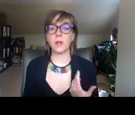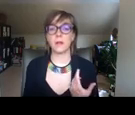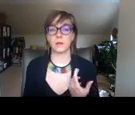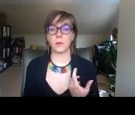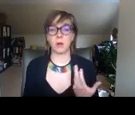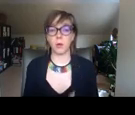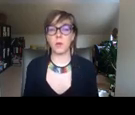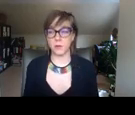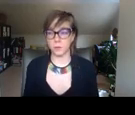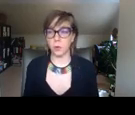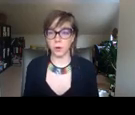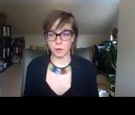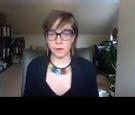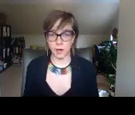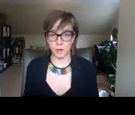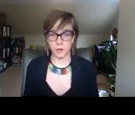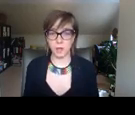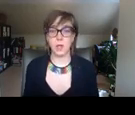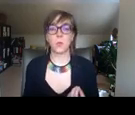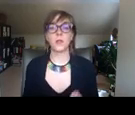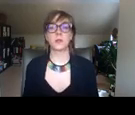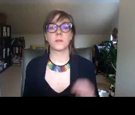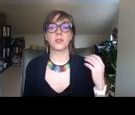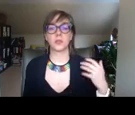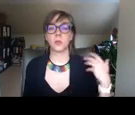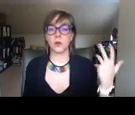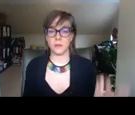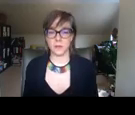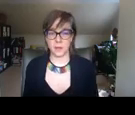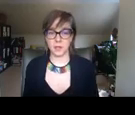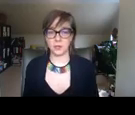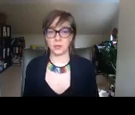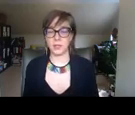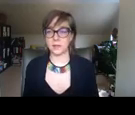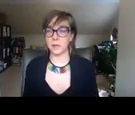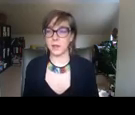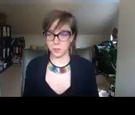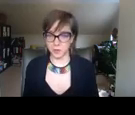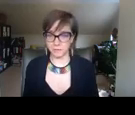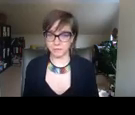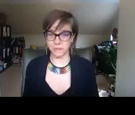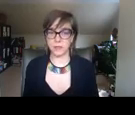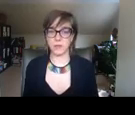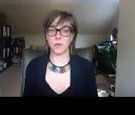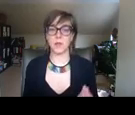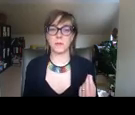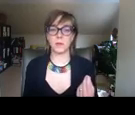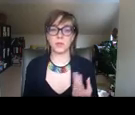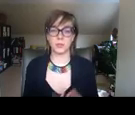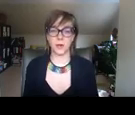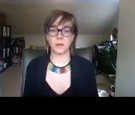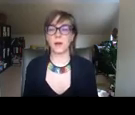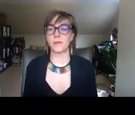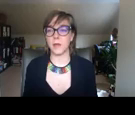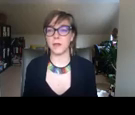call one another more now. We look to make sure we are on the same page to present to management so that we can build